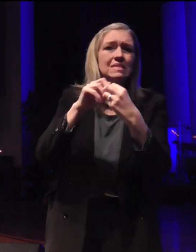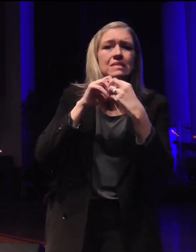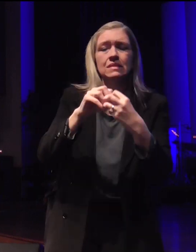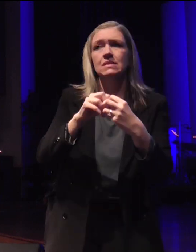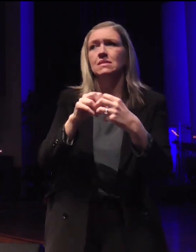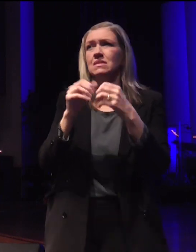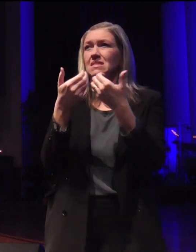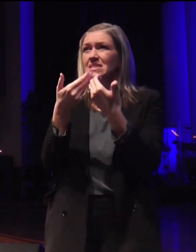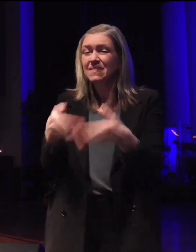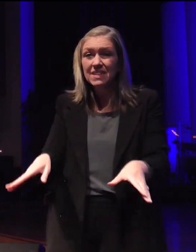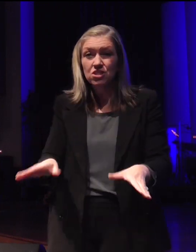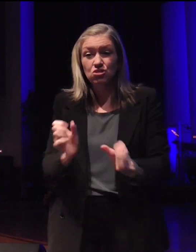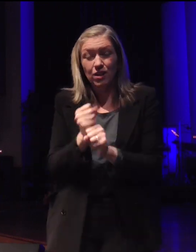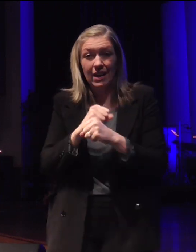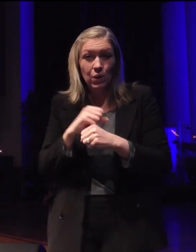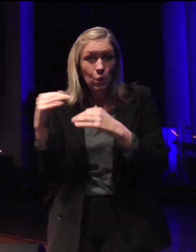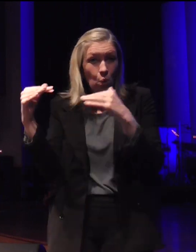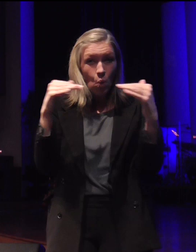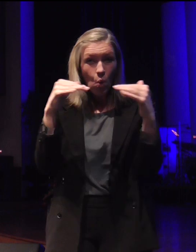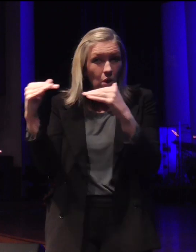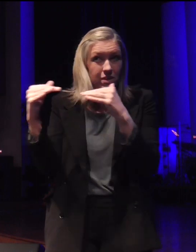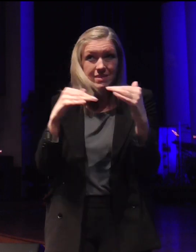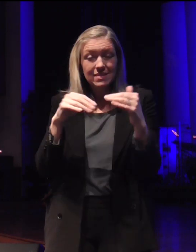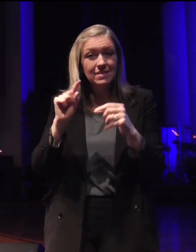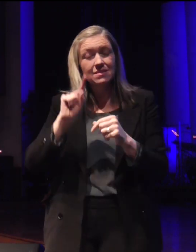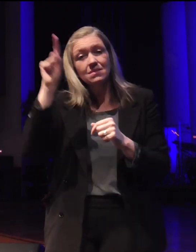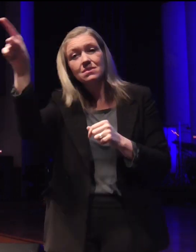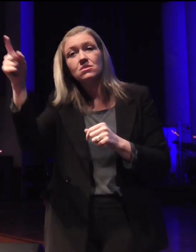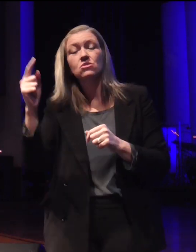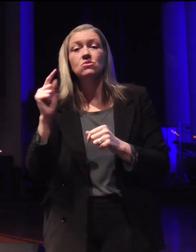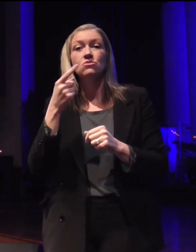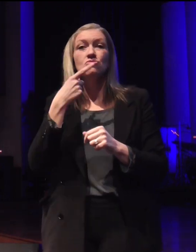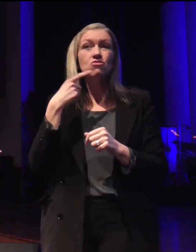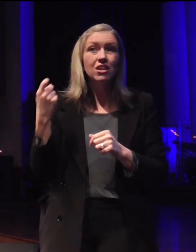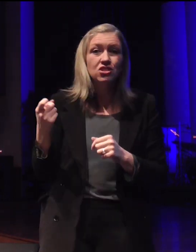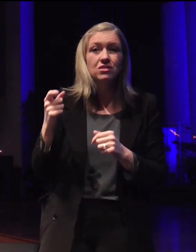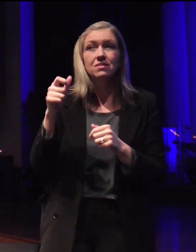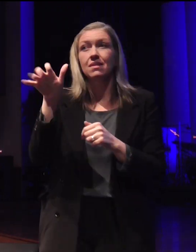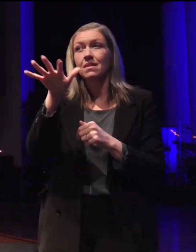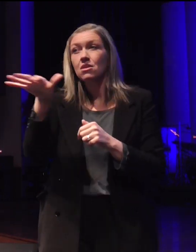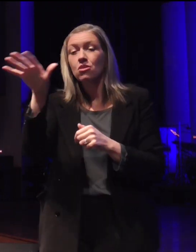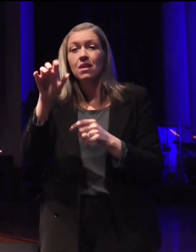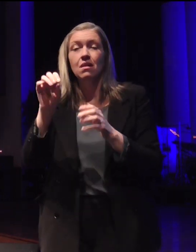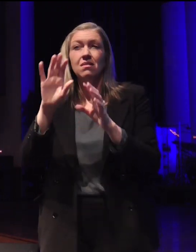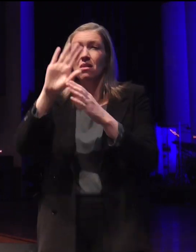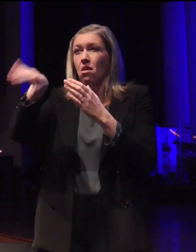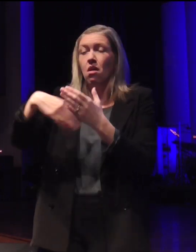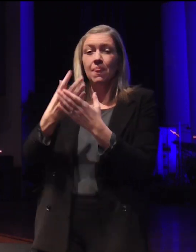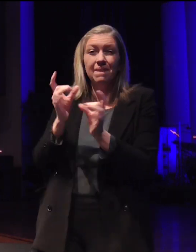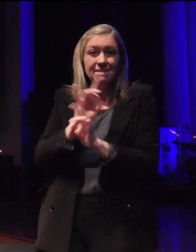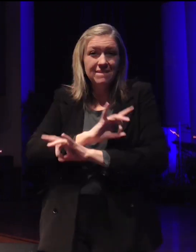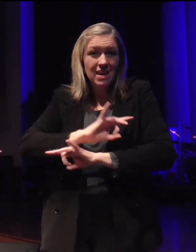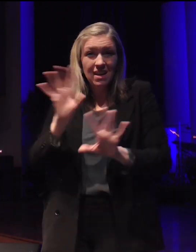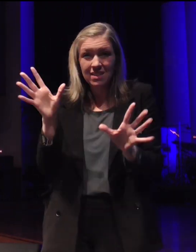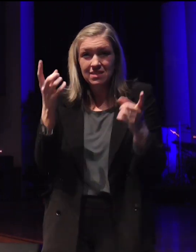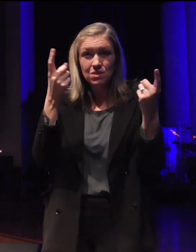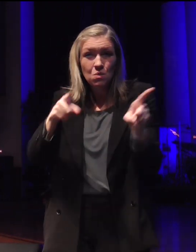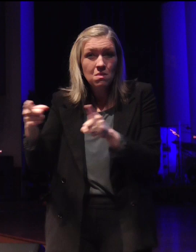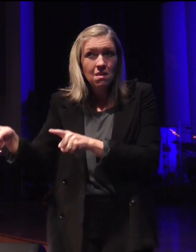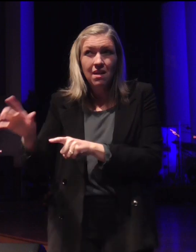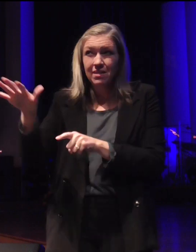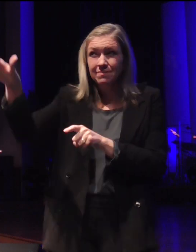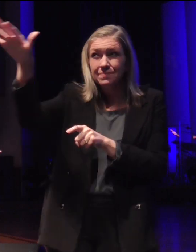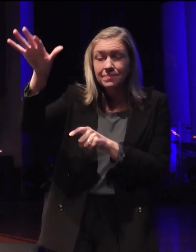creating wars in the Russia area and in all of the violence that's going